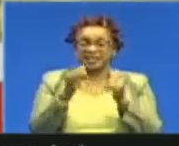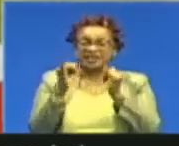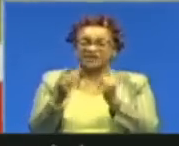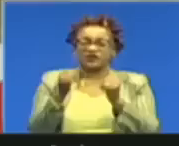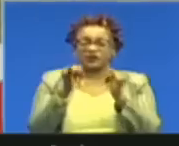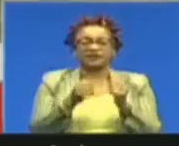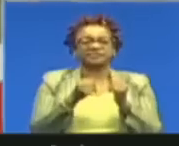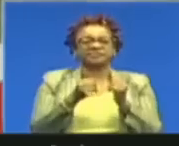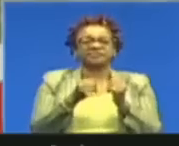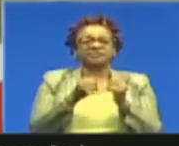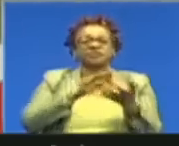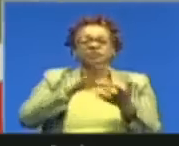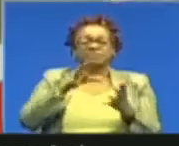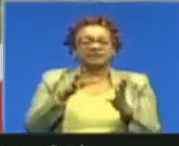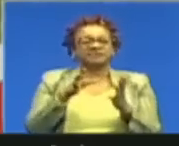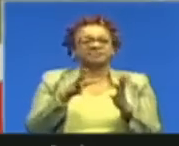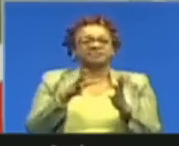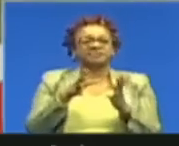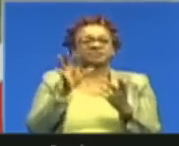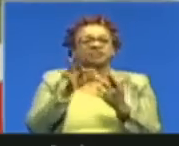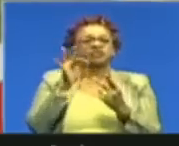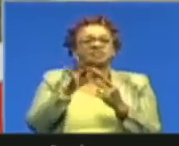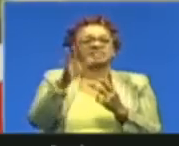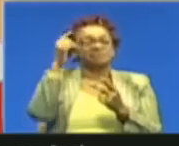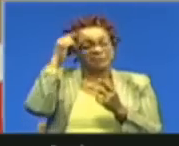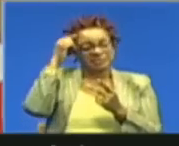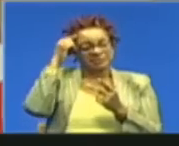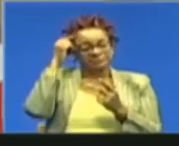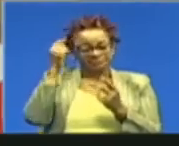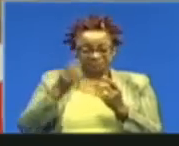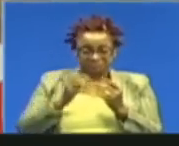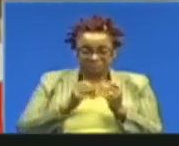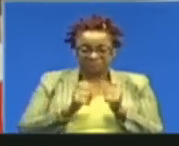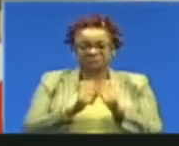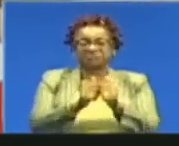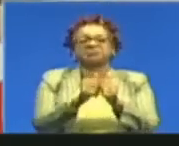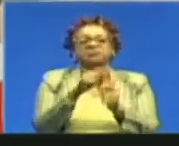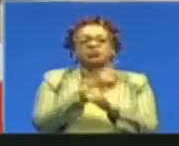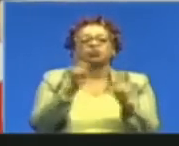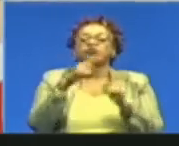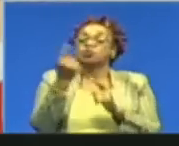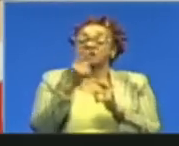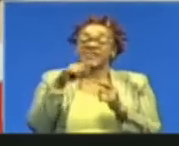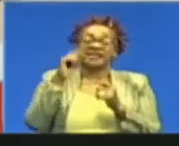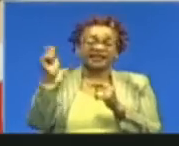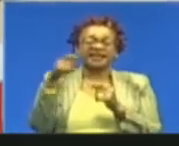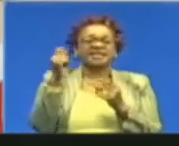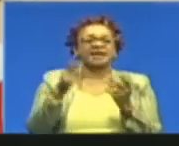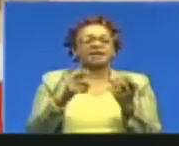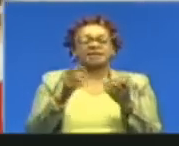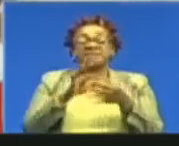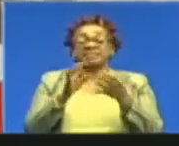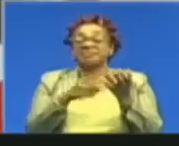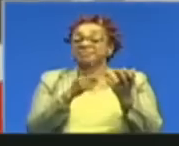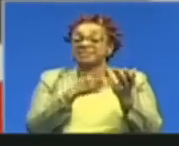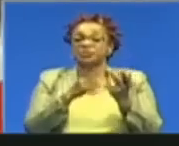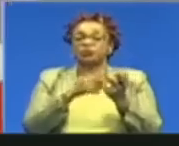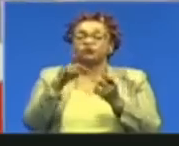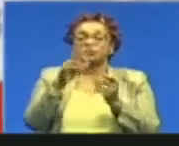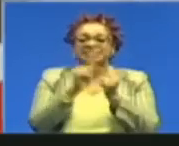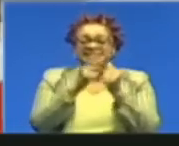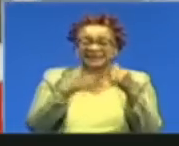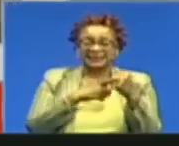complex math problems. Charles's mind took him through not just the Kenya Mathematical Olympiad in 2016, but all